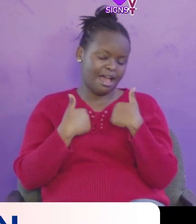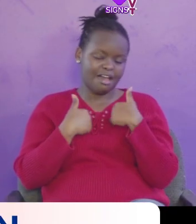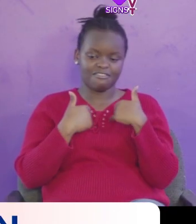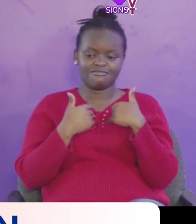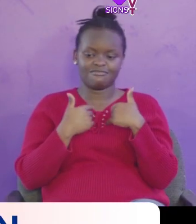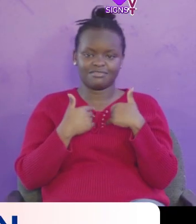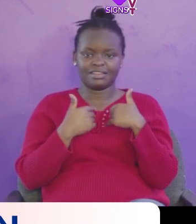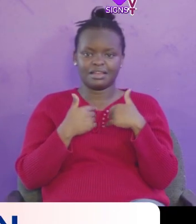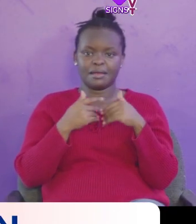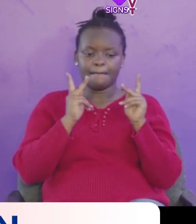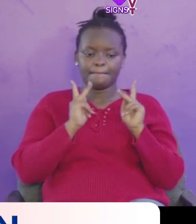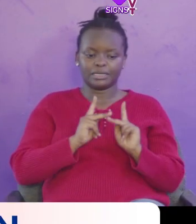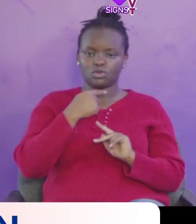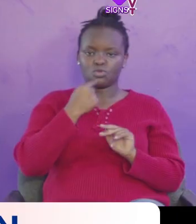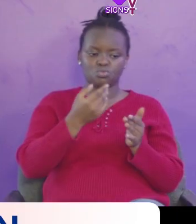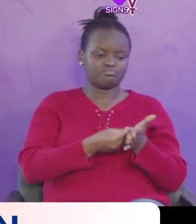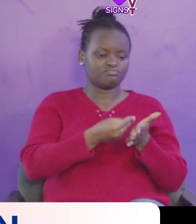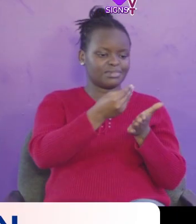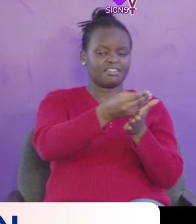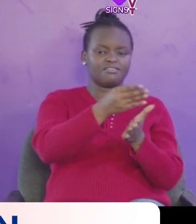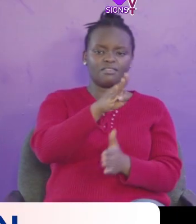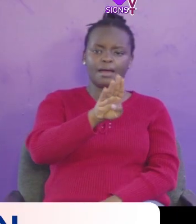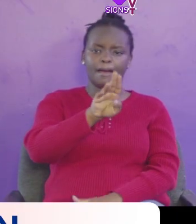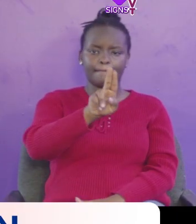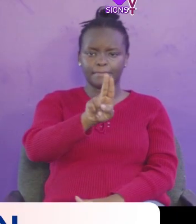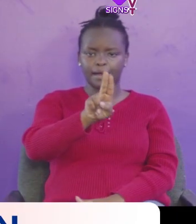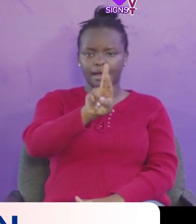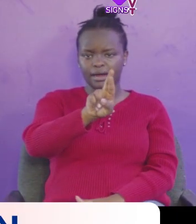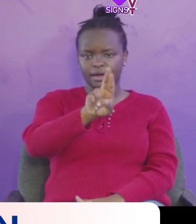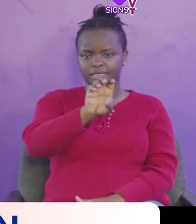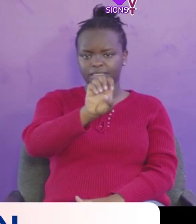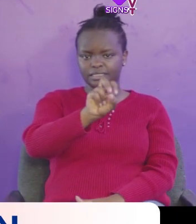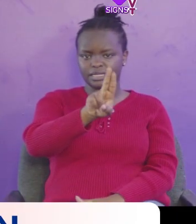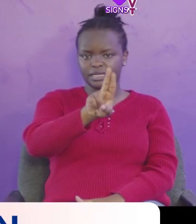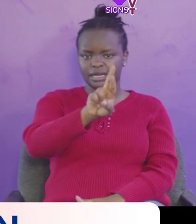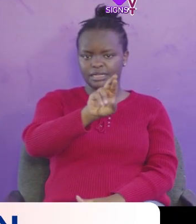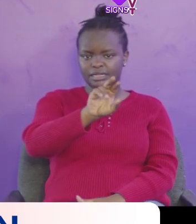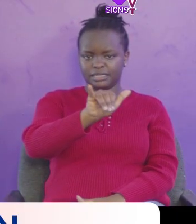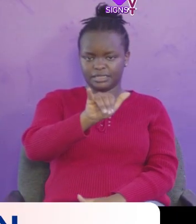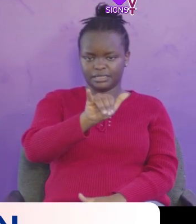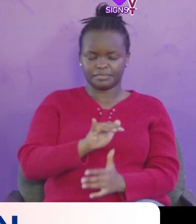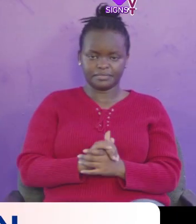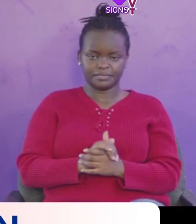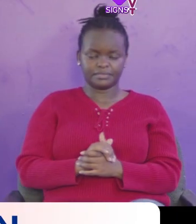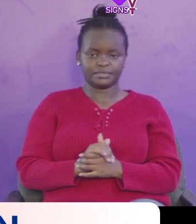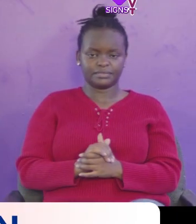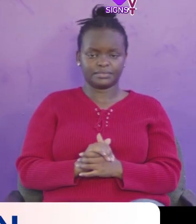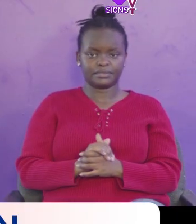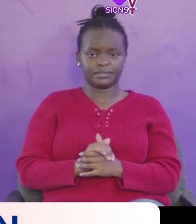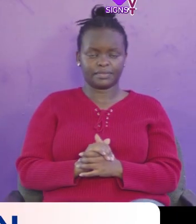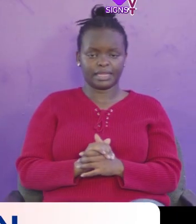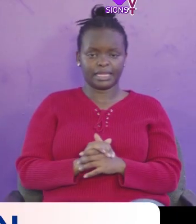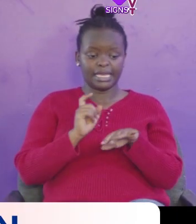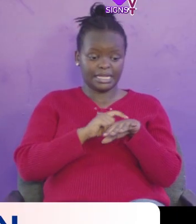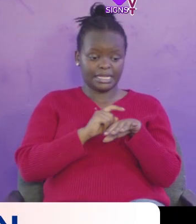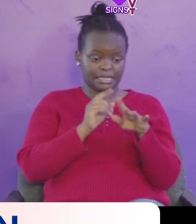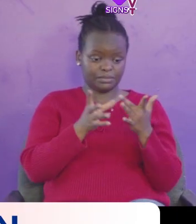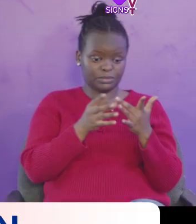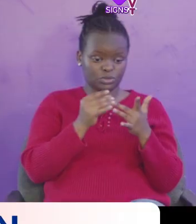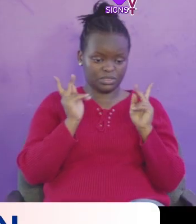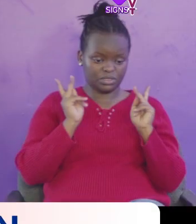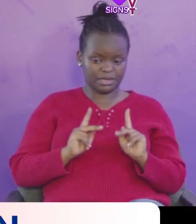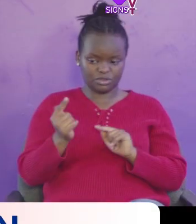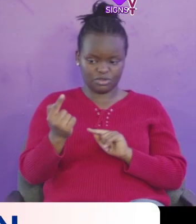mtu wa basari. Kuna mtu alitembea kwa mguu akiomba kura. Kuna sasa, so when tumechagua mtu akikuja amekuja